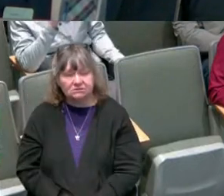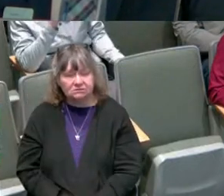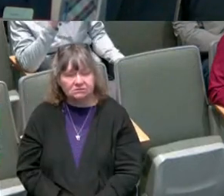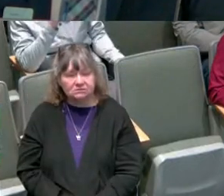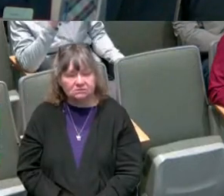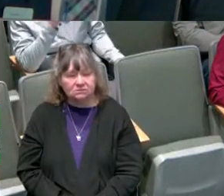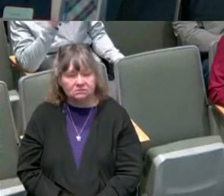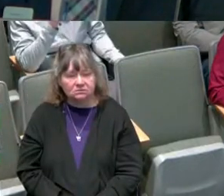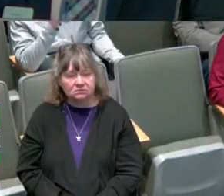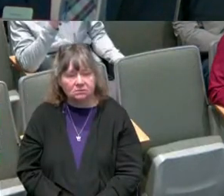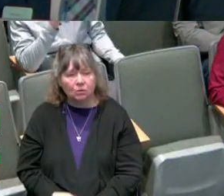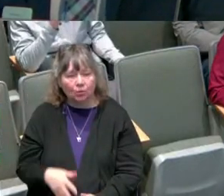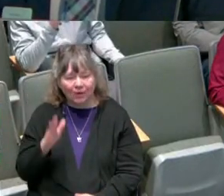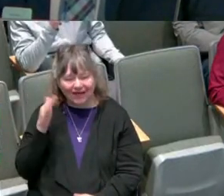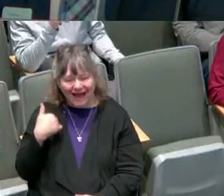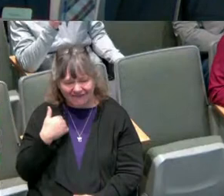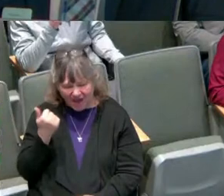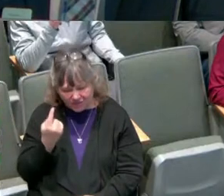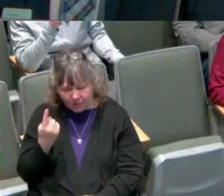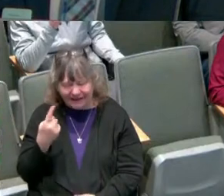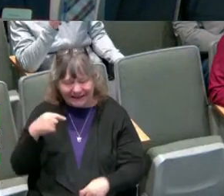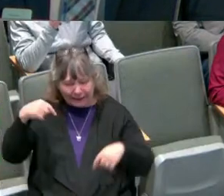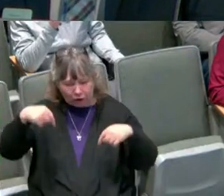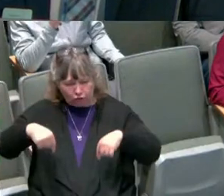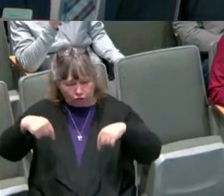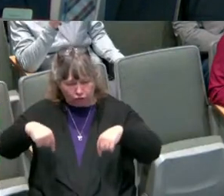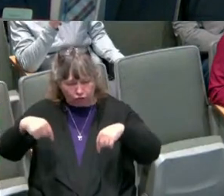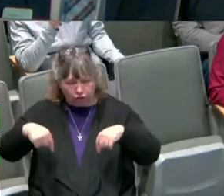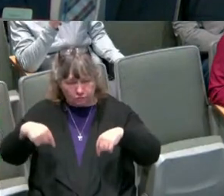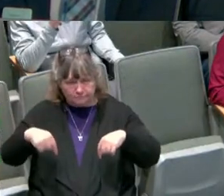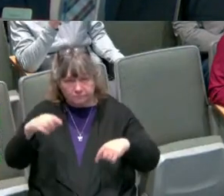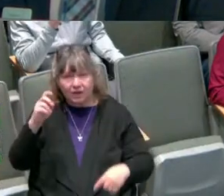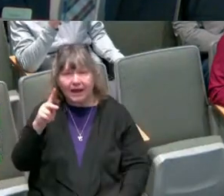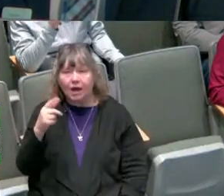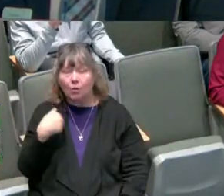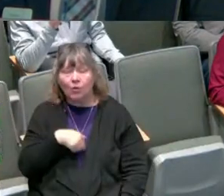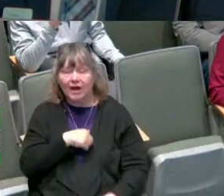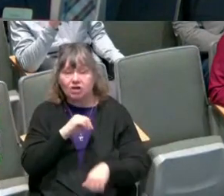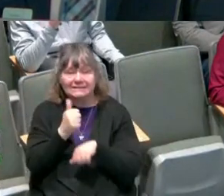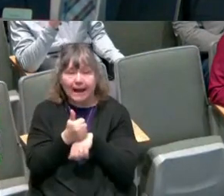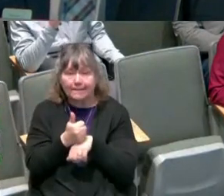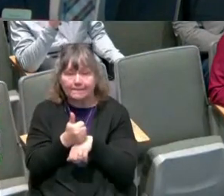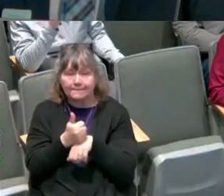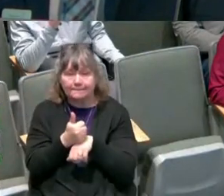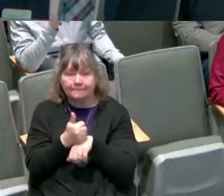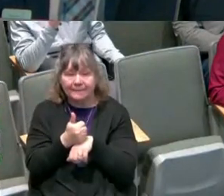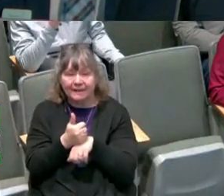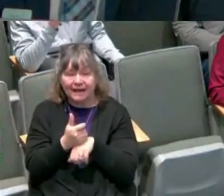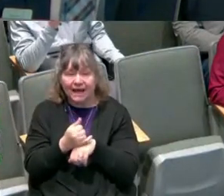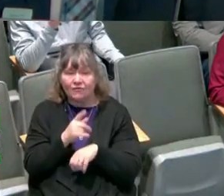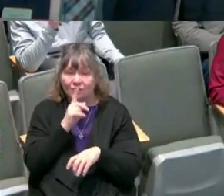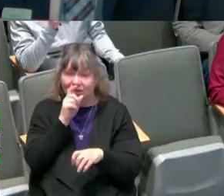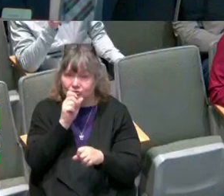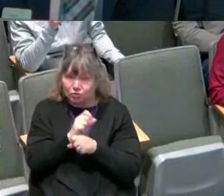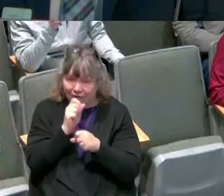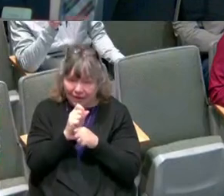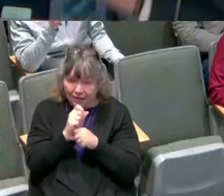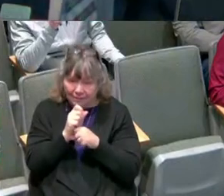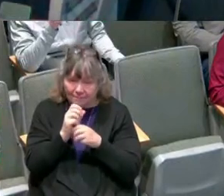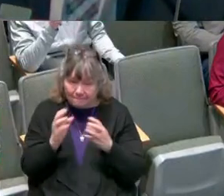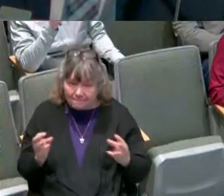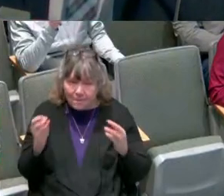we will have everybody seated here we are set up if we truly overflow